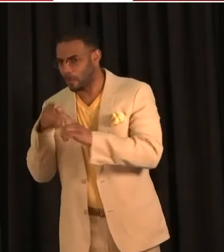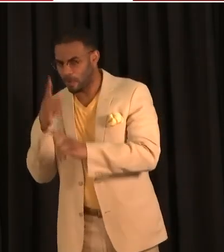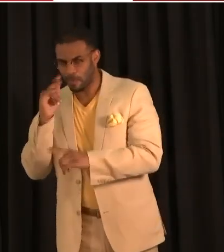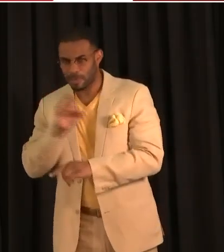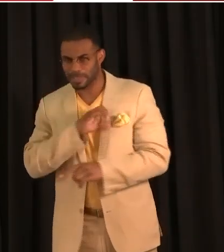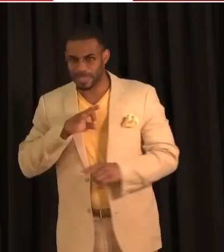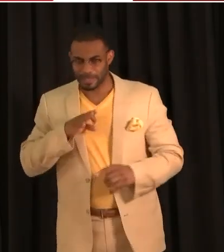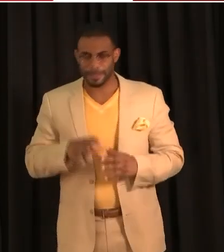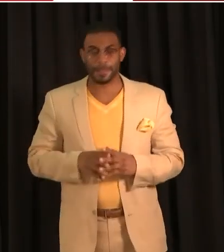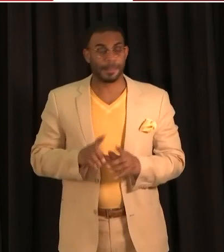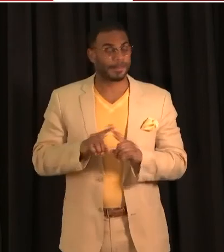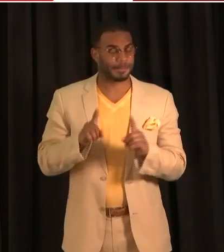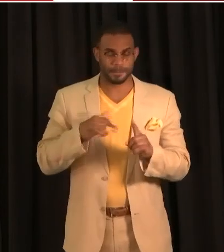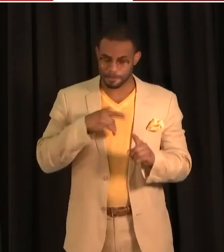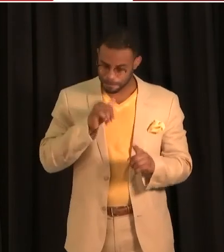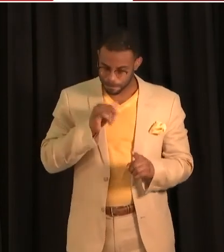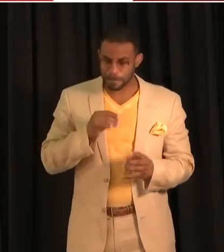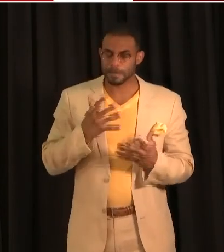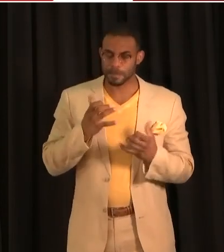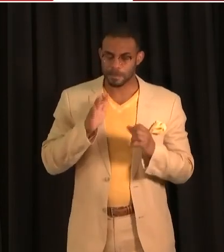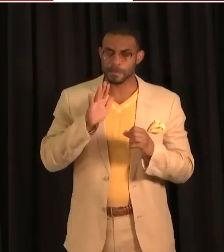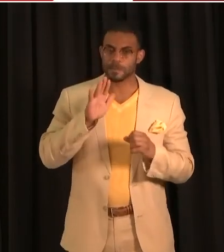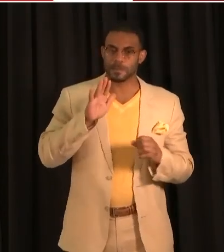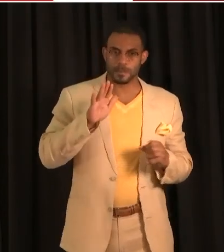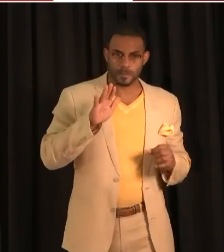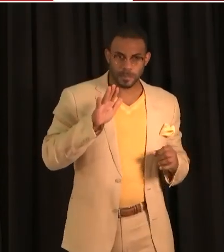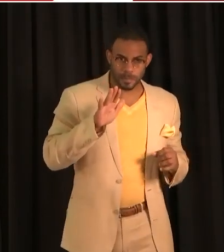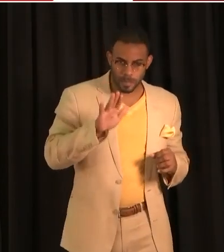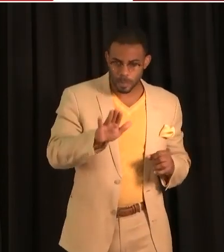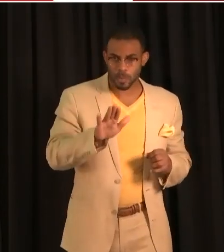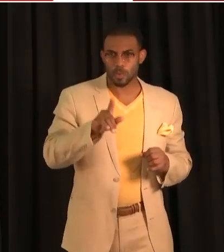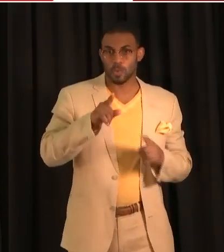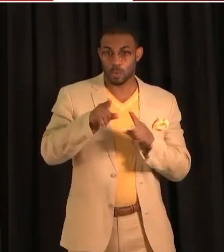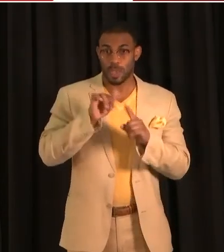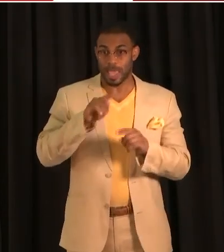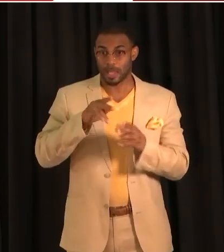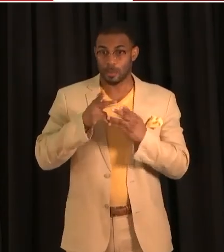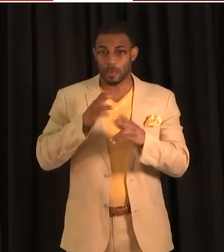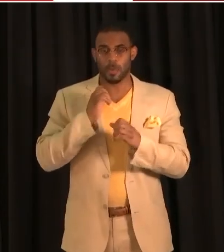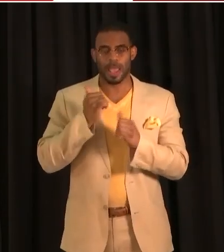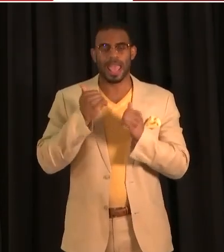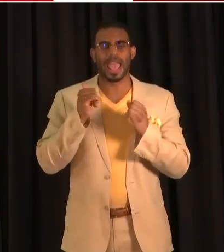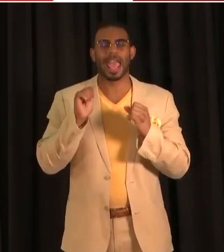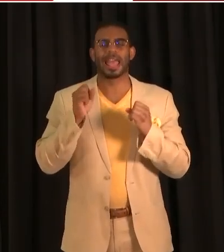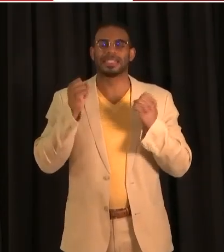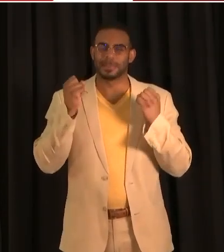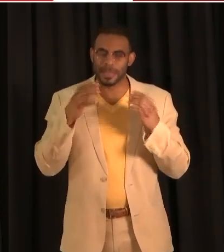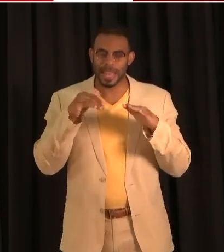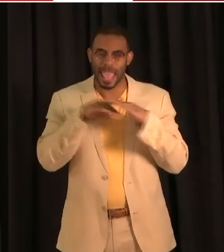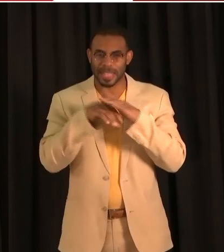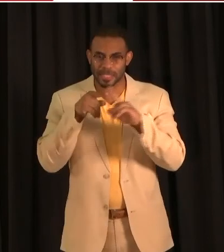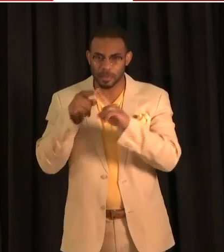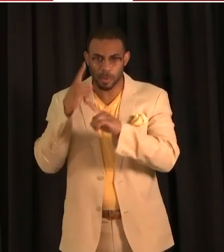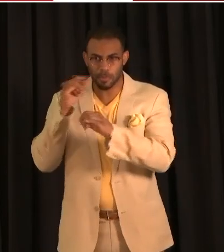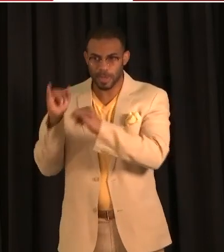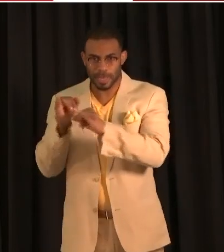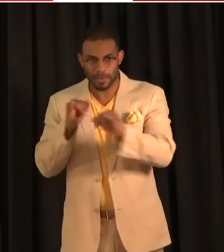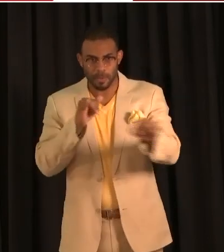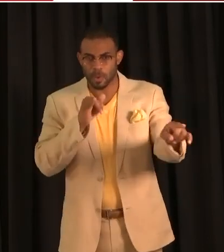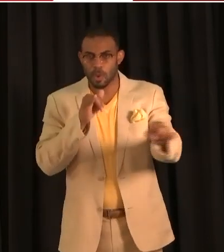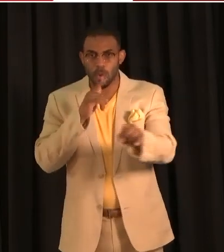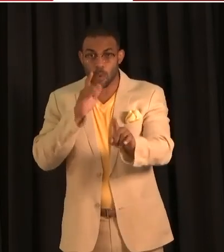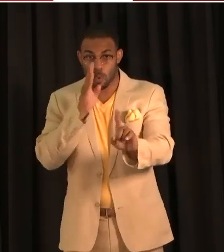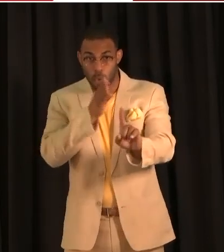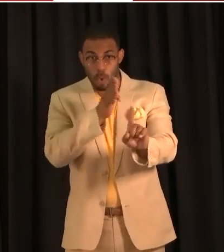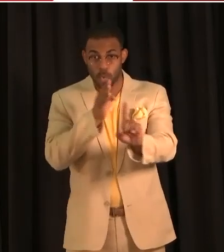access points for your staff. However, we do want, if you are a pandemic provider, we do want as many access points for those